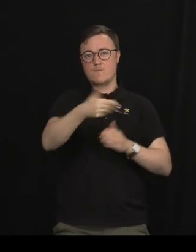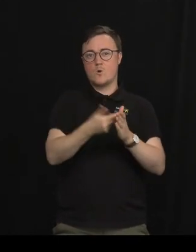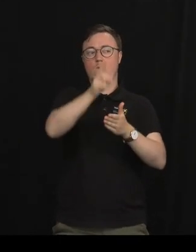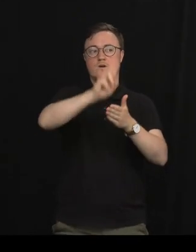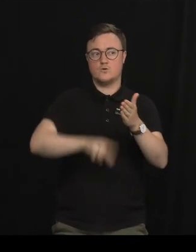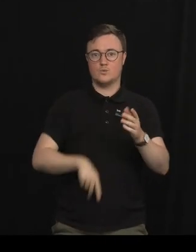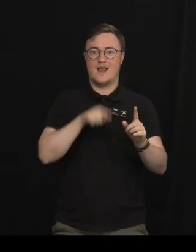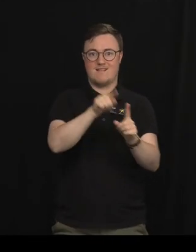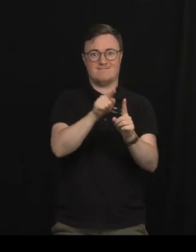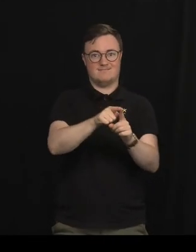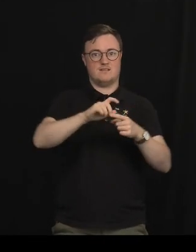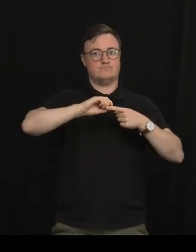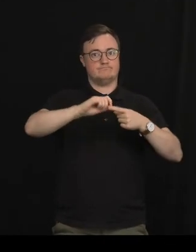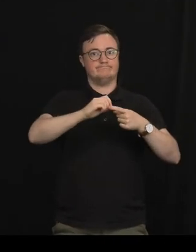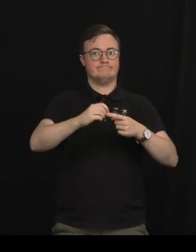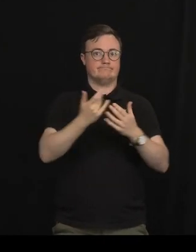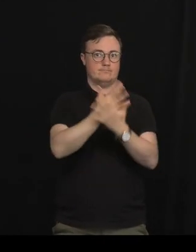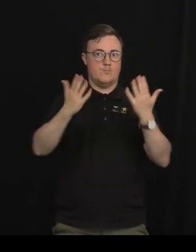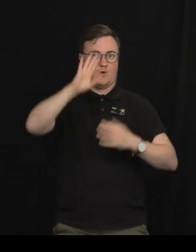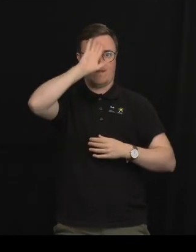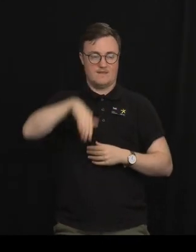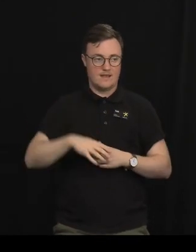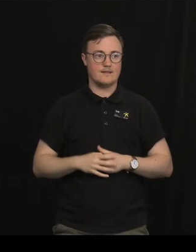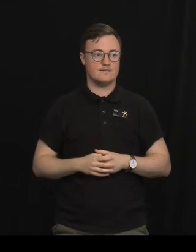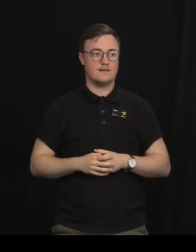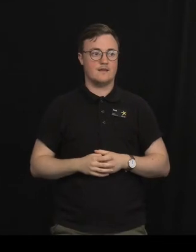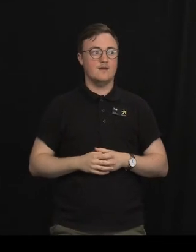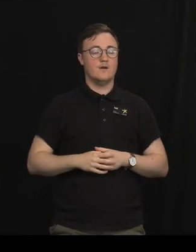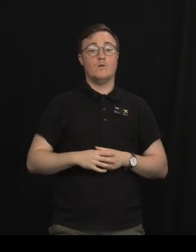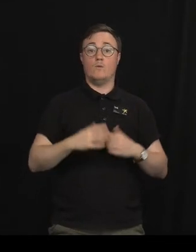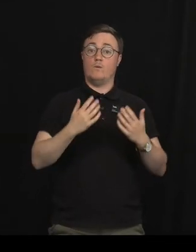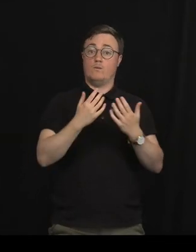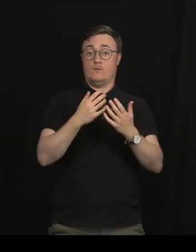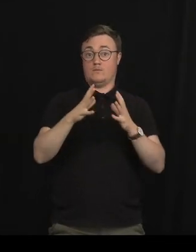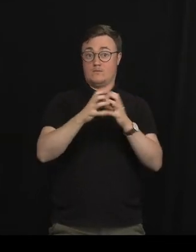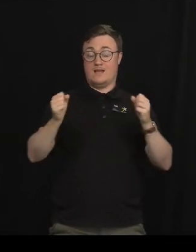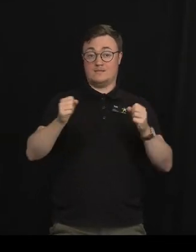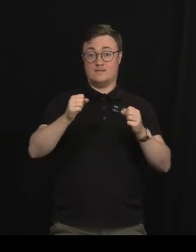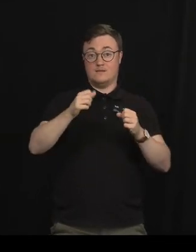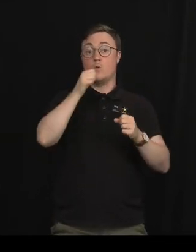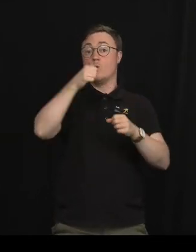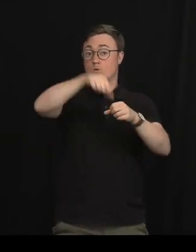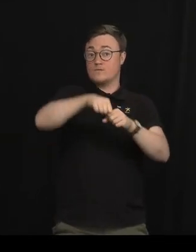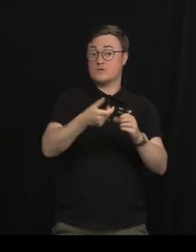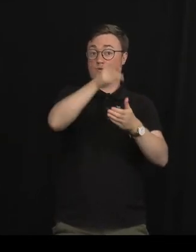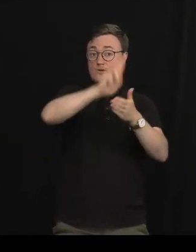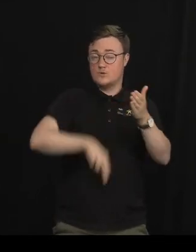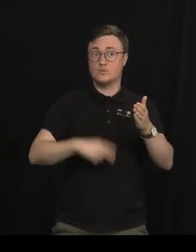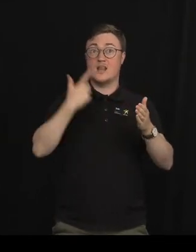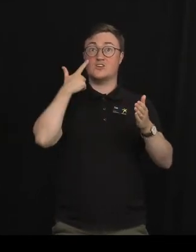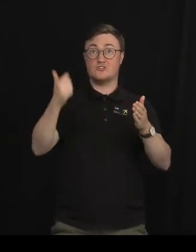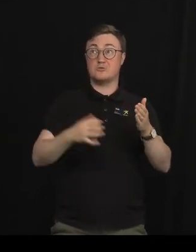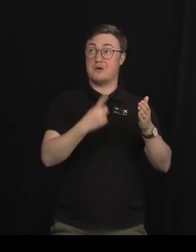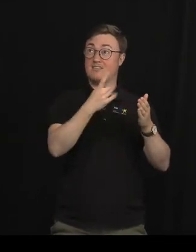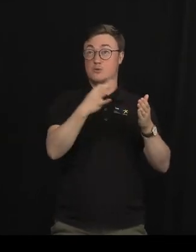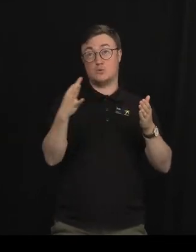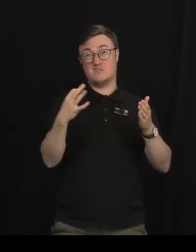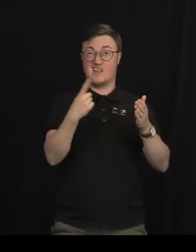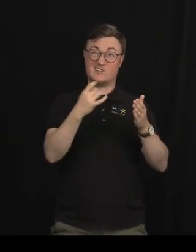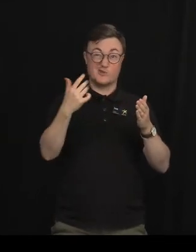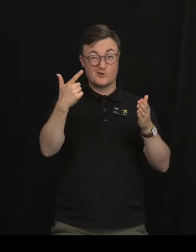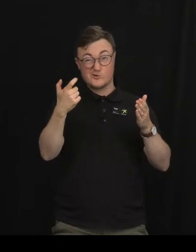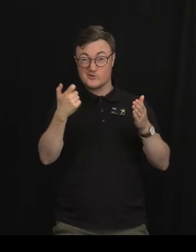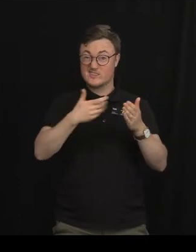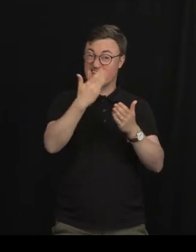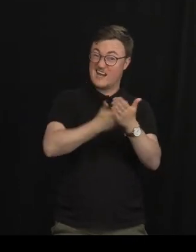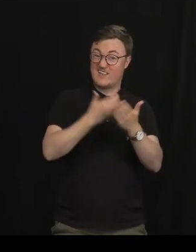think, except the US, apologizing, Jimmy, has signed that. Tobacco Convention, I think there is some 170